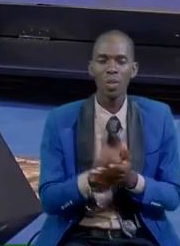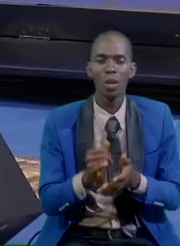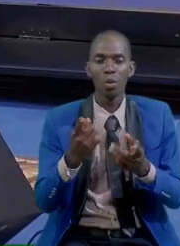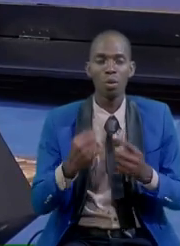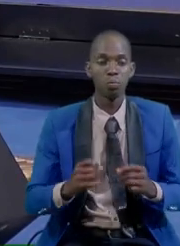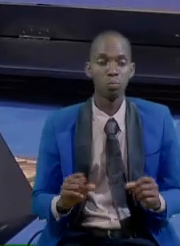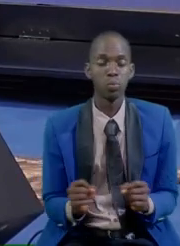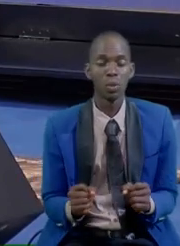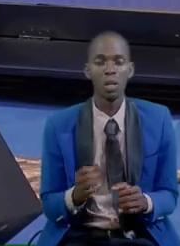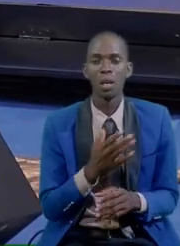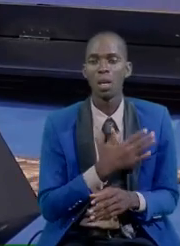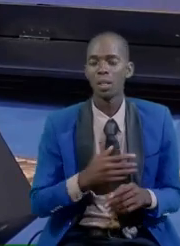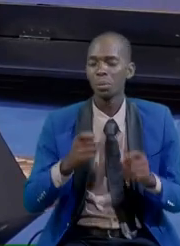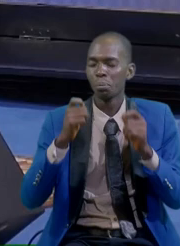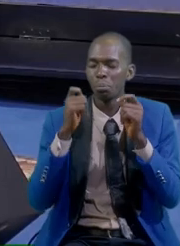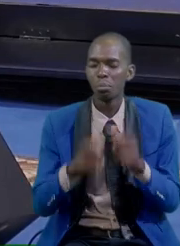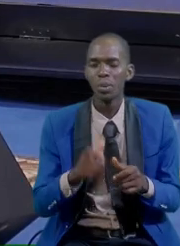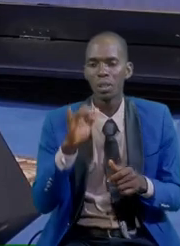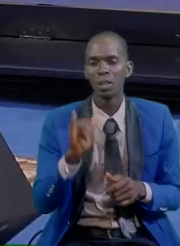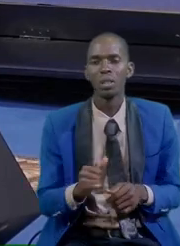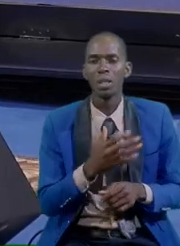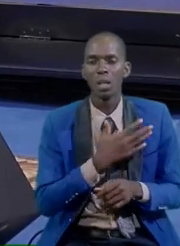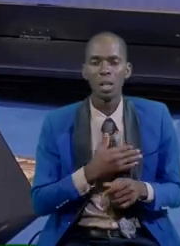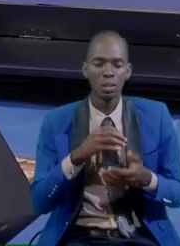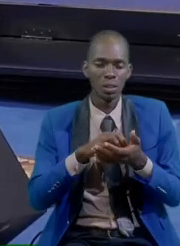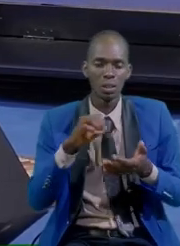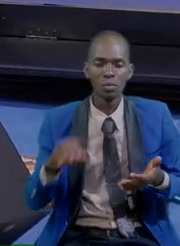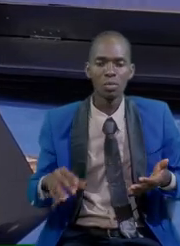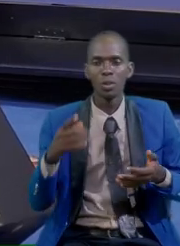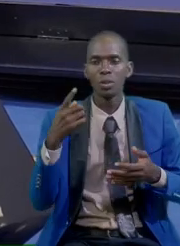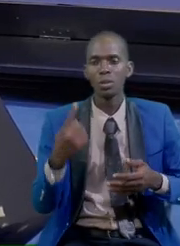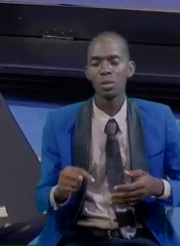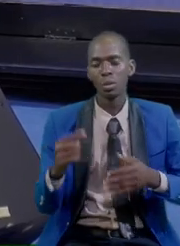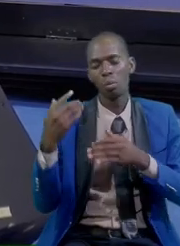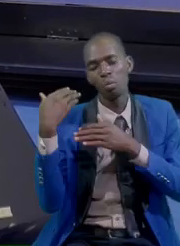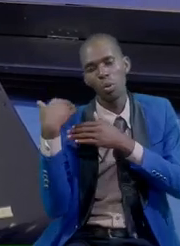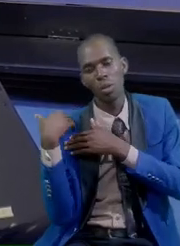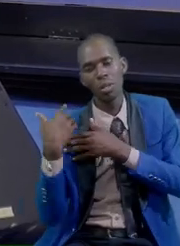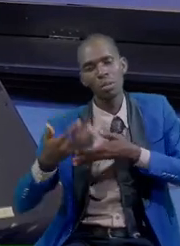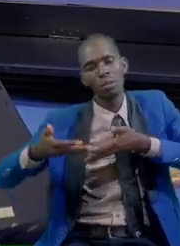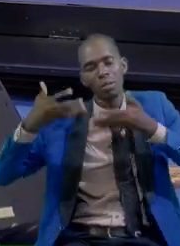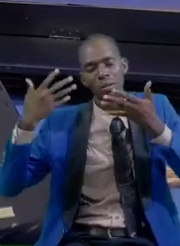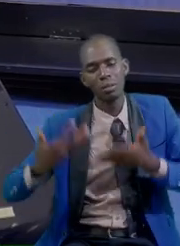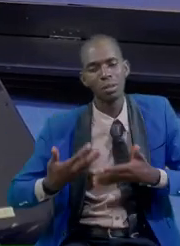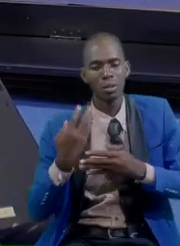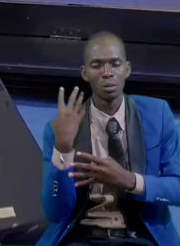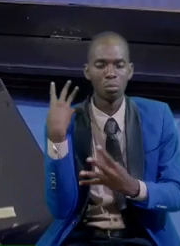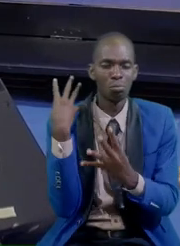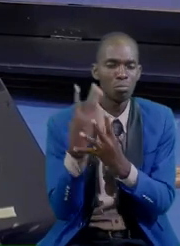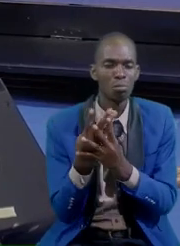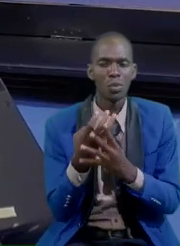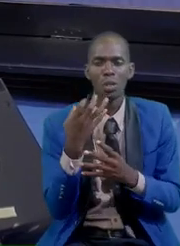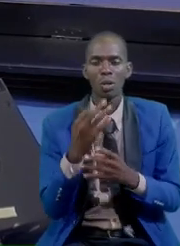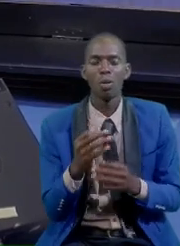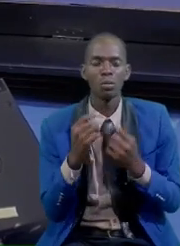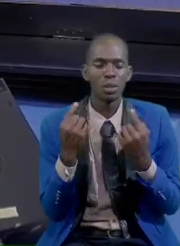and immediately, and it takes away the burden and the load and the imprisonment of